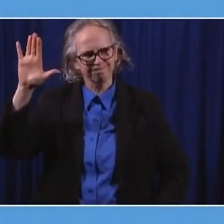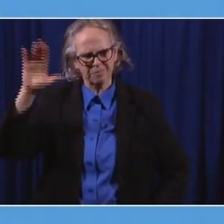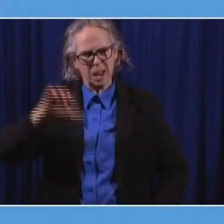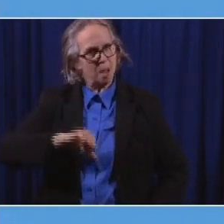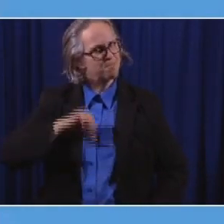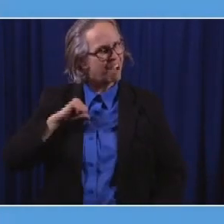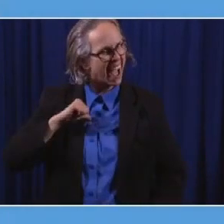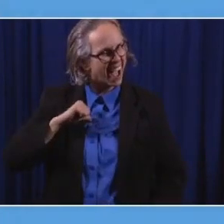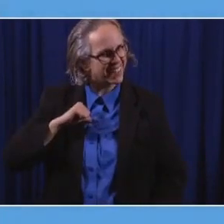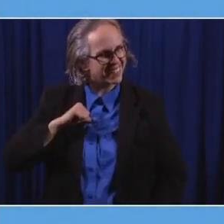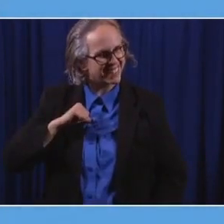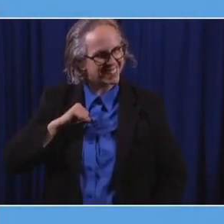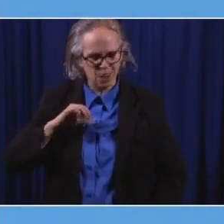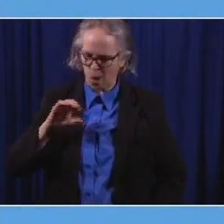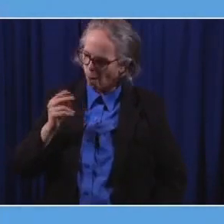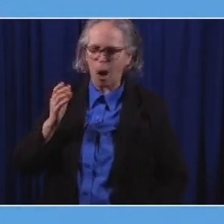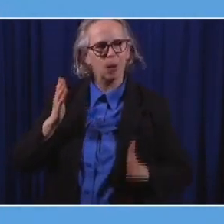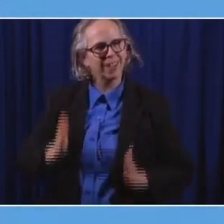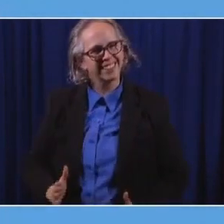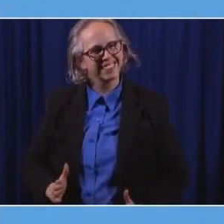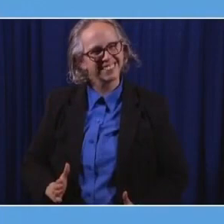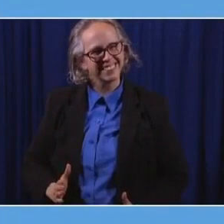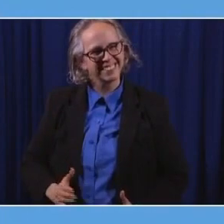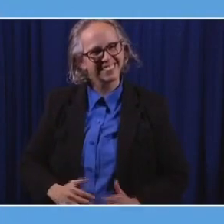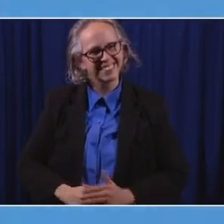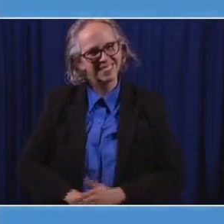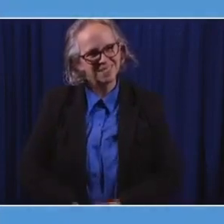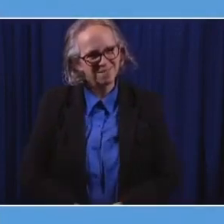Ohioland. All right, have a good day.